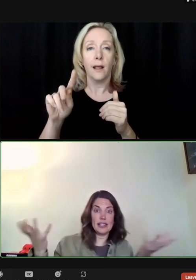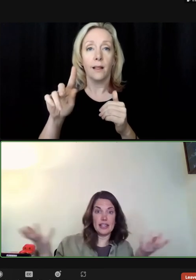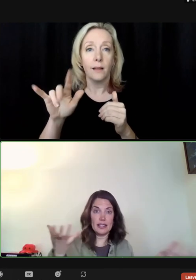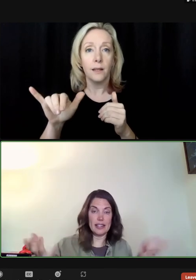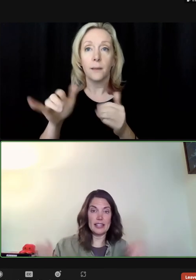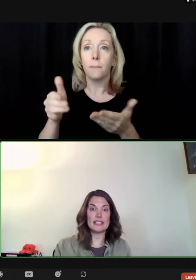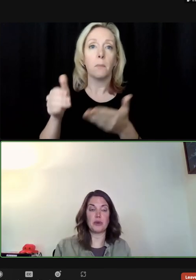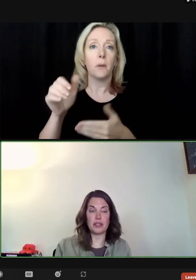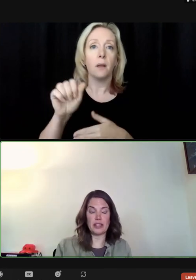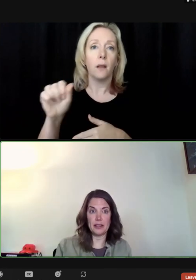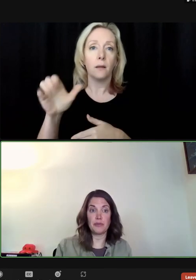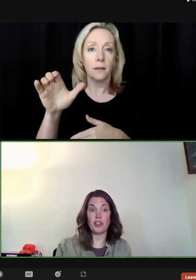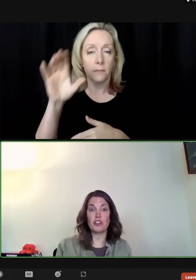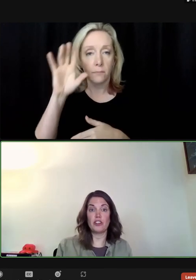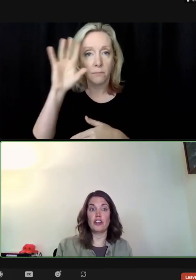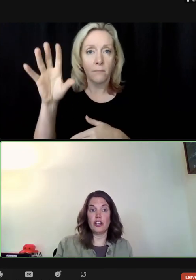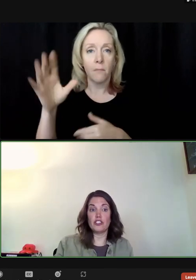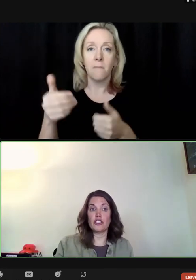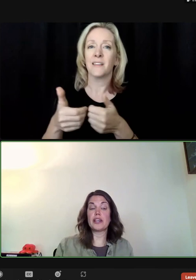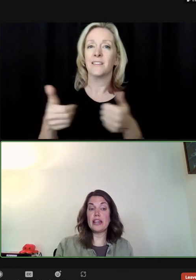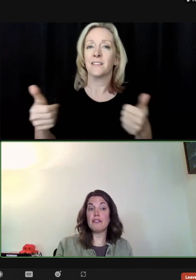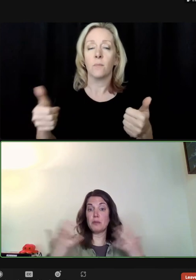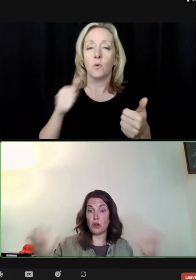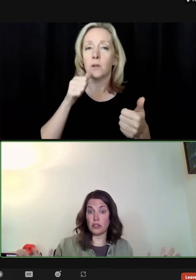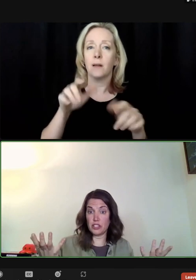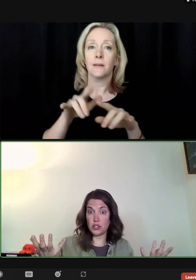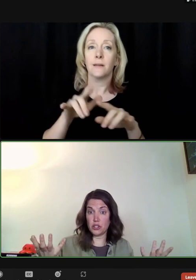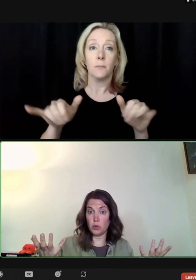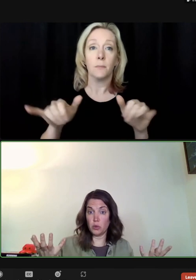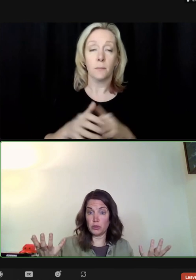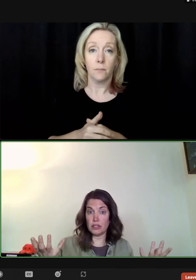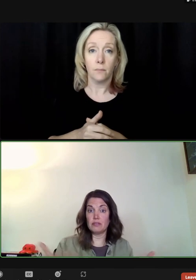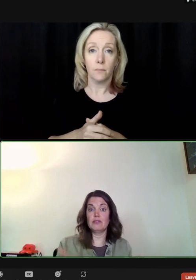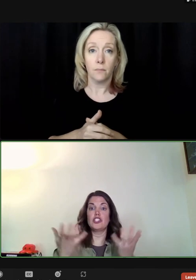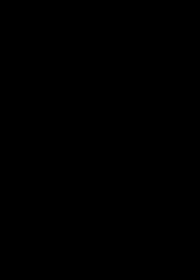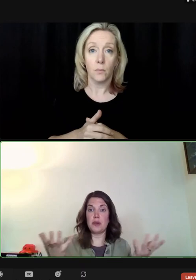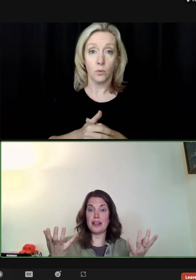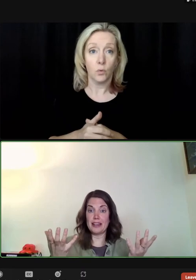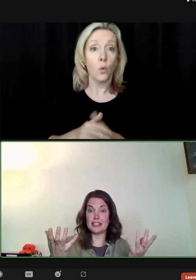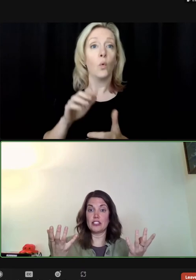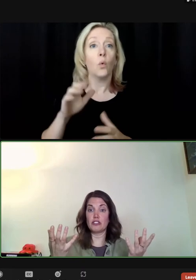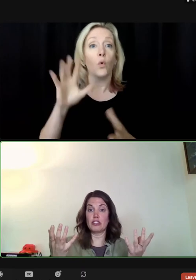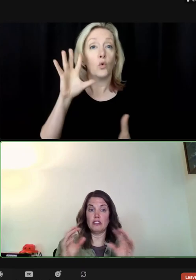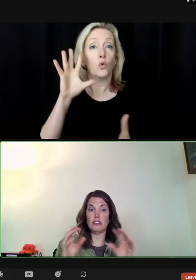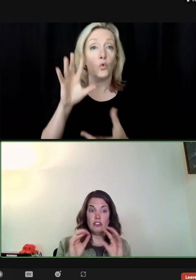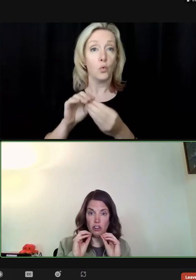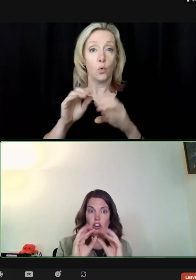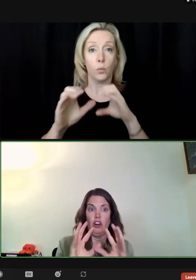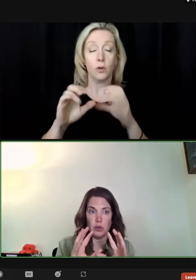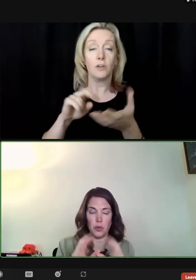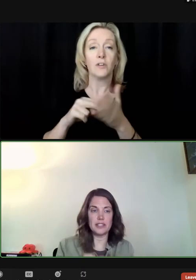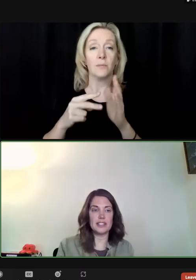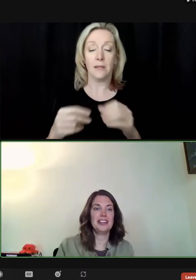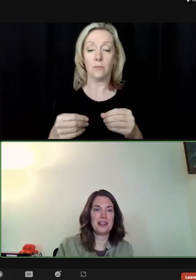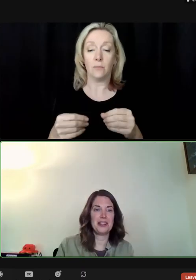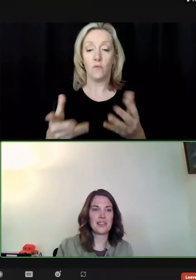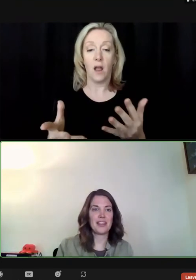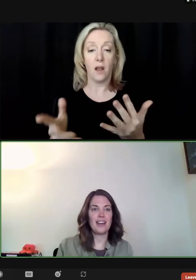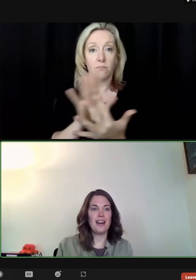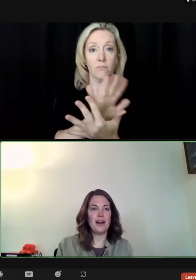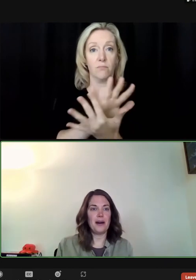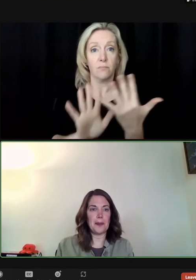AAC separately. So we're giving them all of these tools, just maybe not necessarily all at